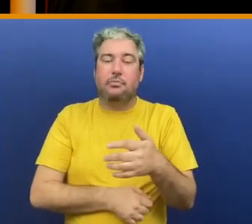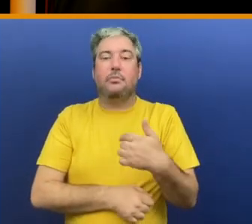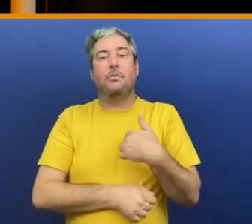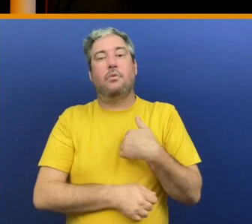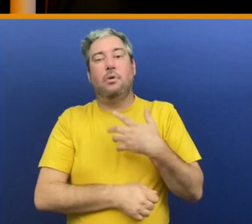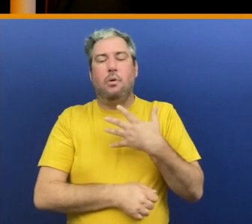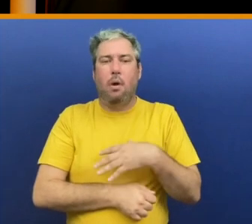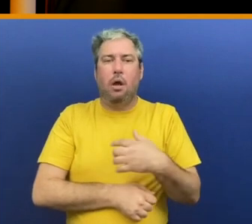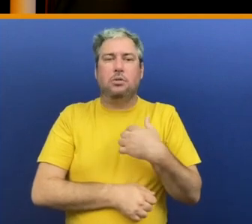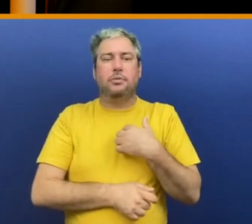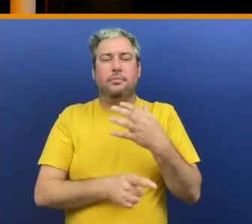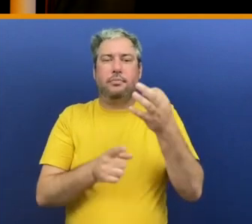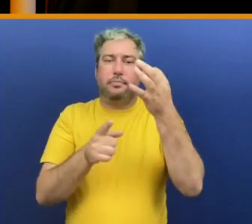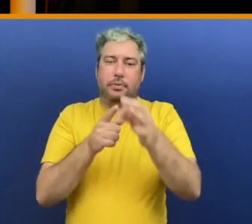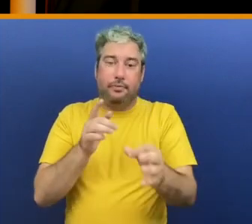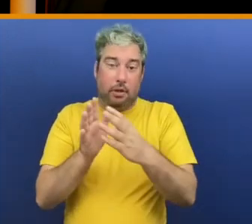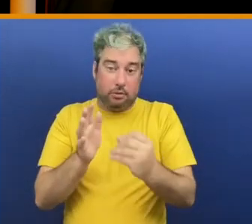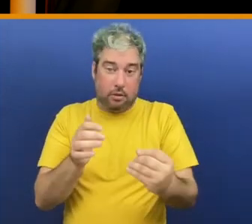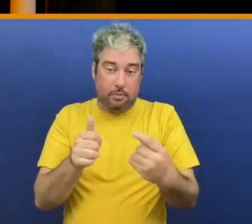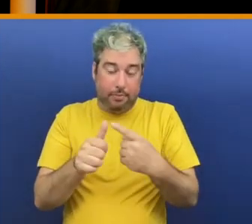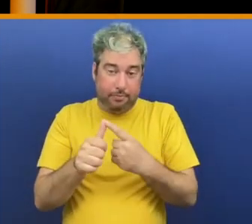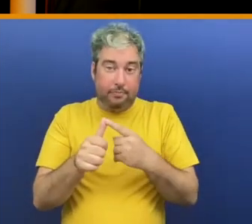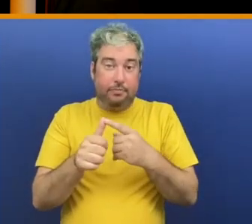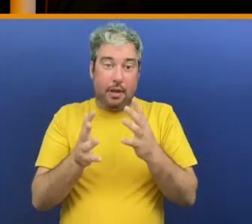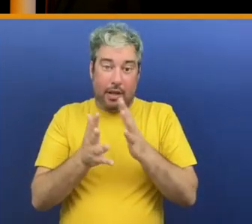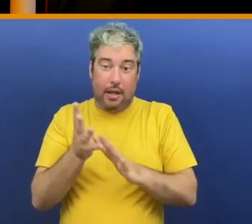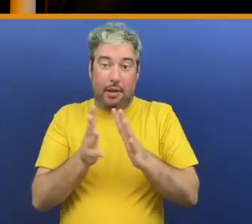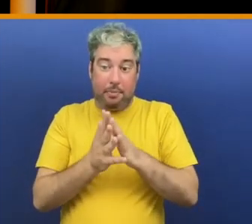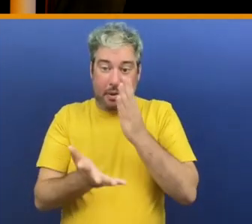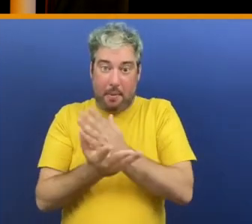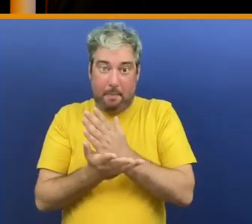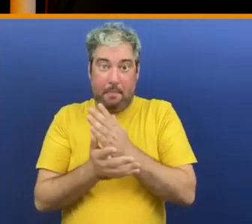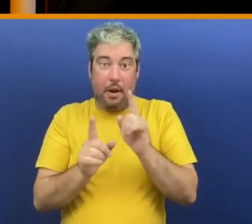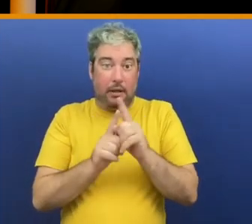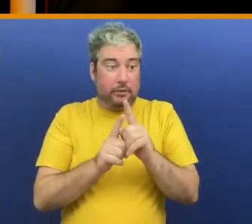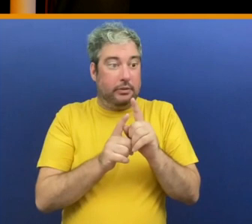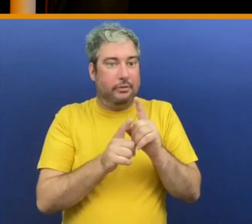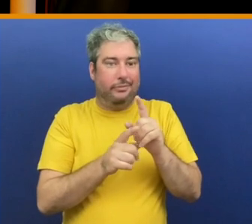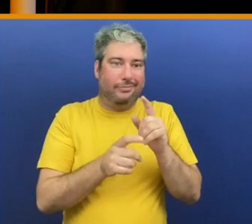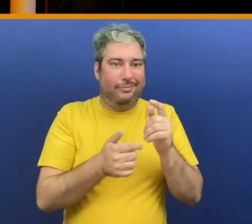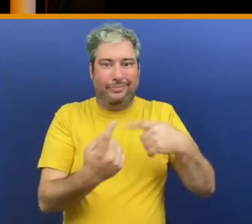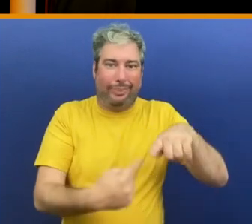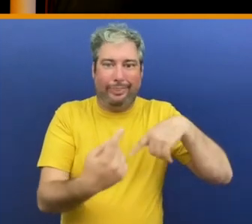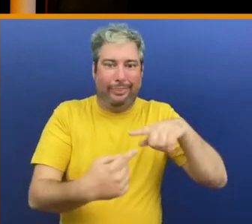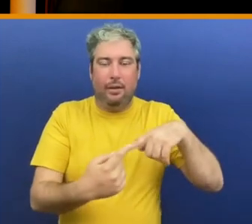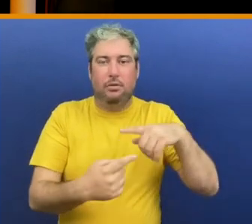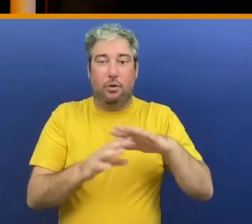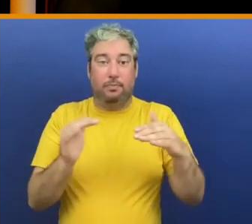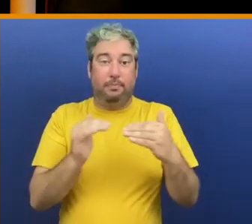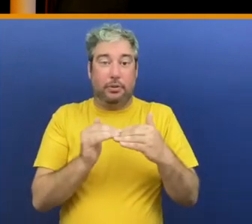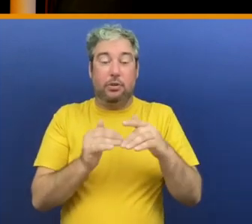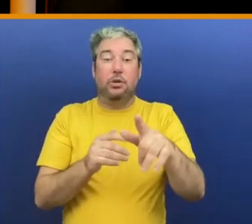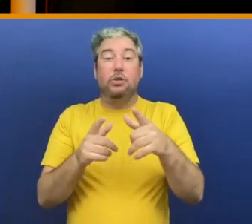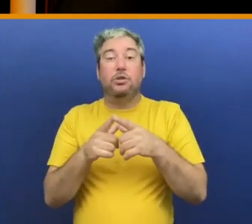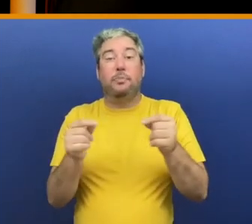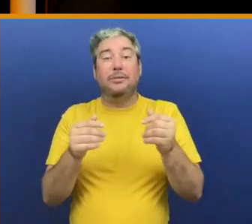the reality and the spin don't match. I mean, the Japan deal which is our EU replacement deal, was